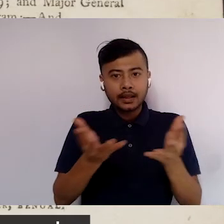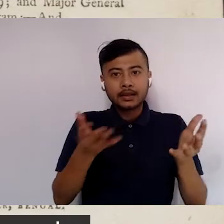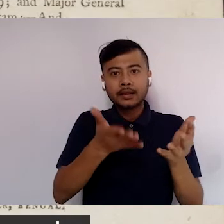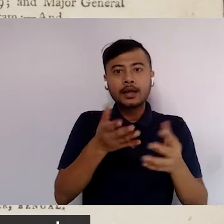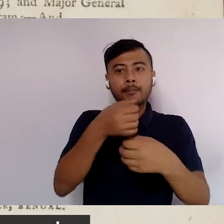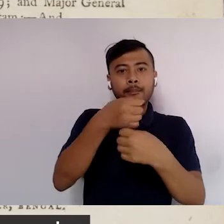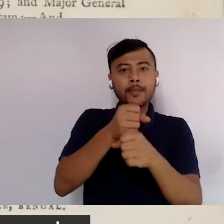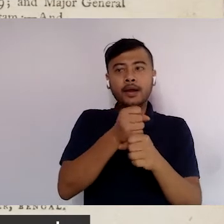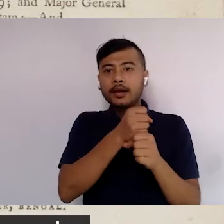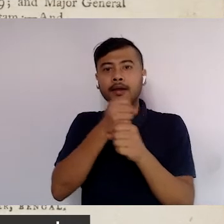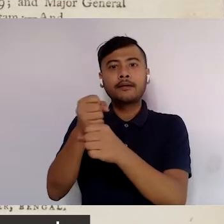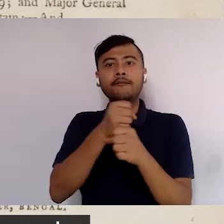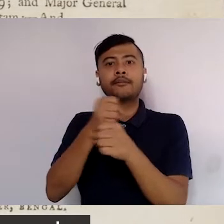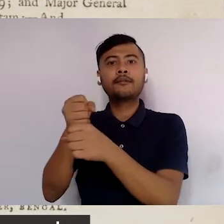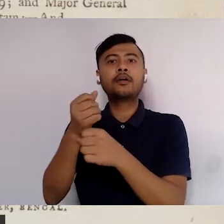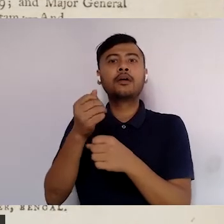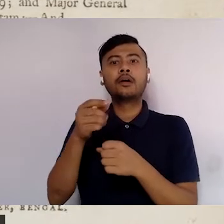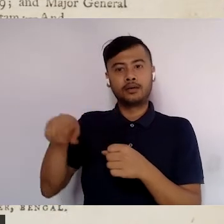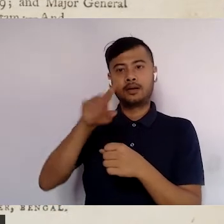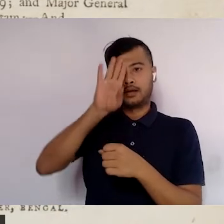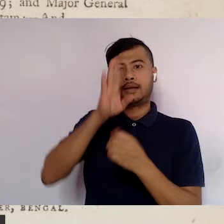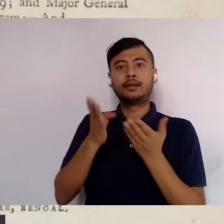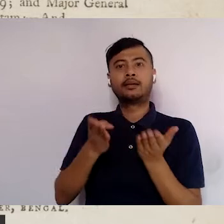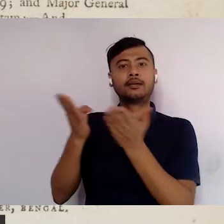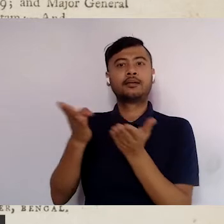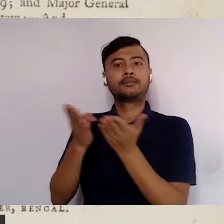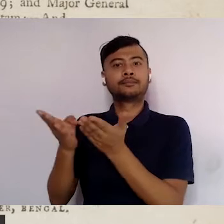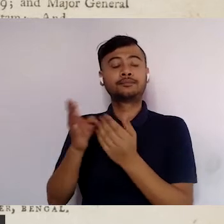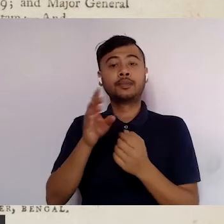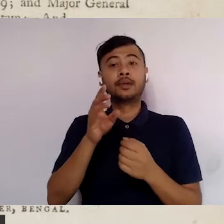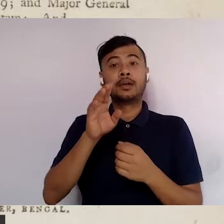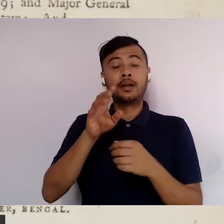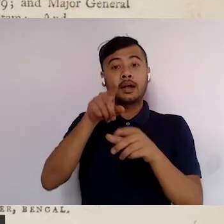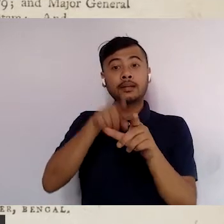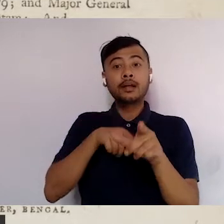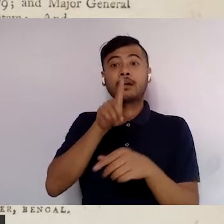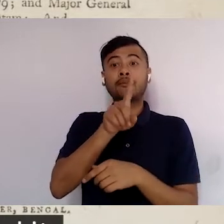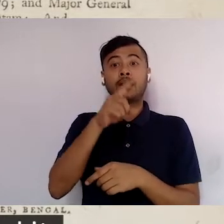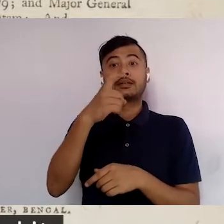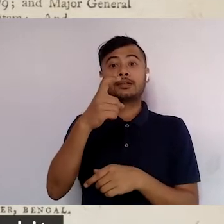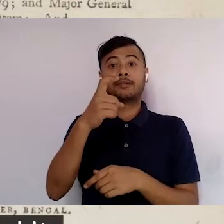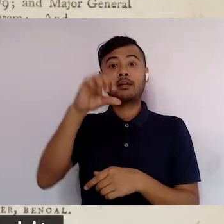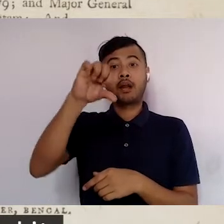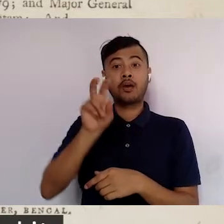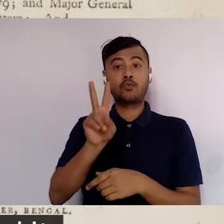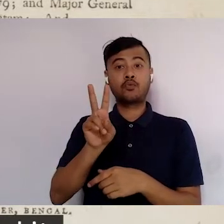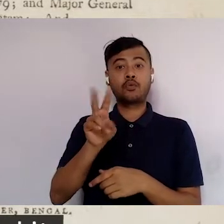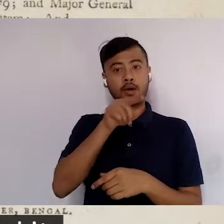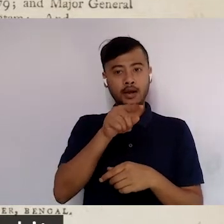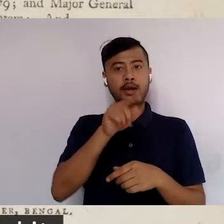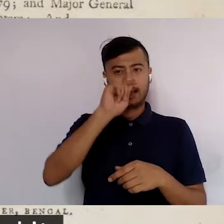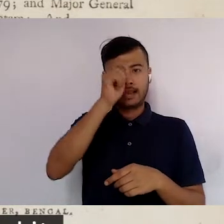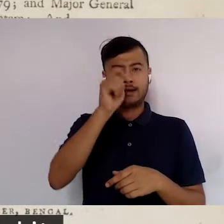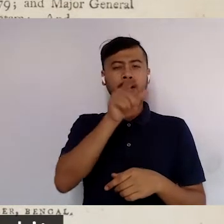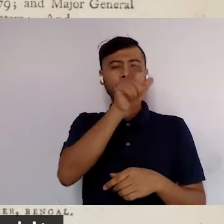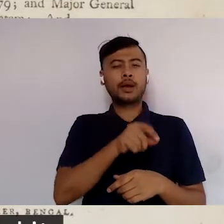know exactly when the wooden tiger was made, though it was definitely in the palace by 1792, when an English military artist saw it